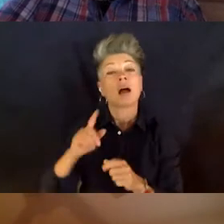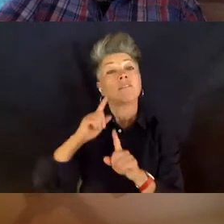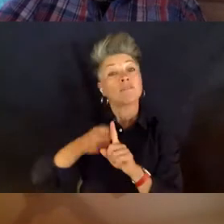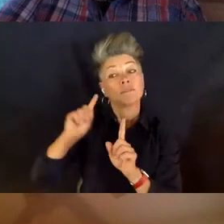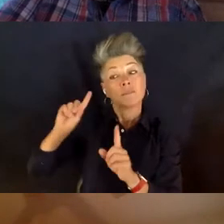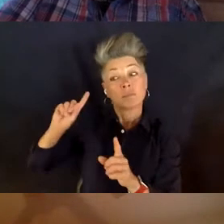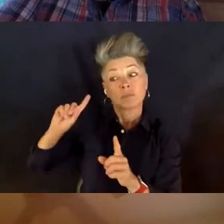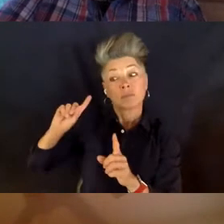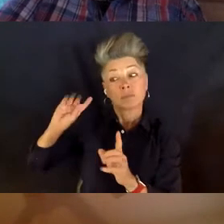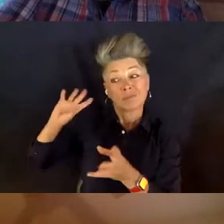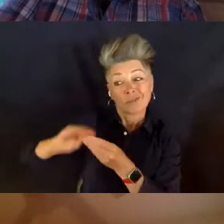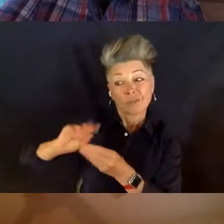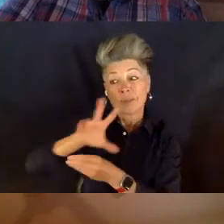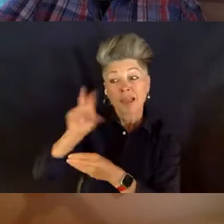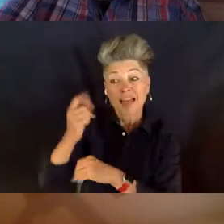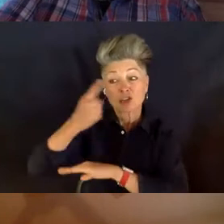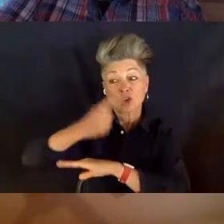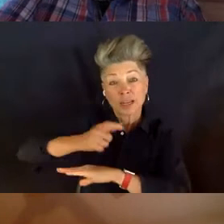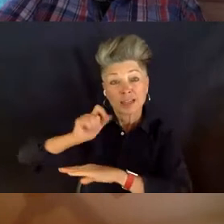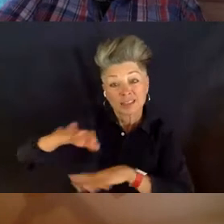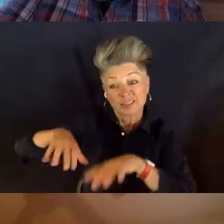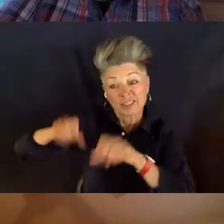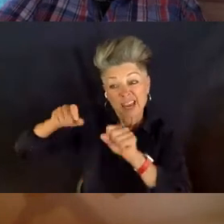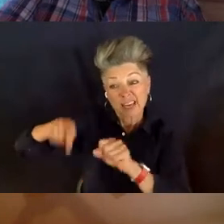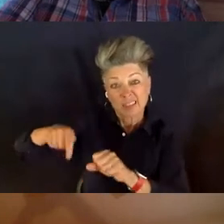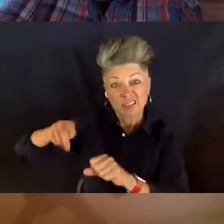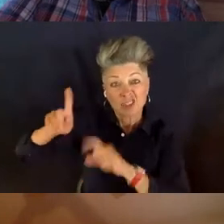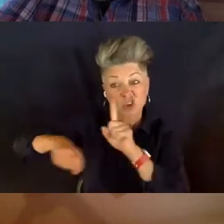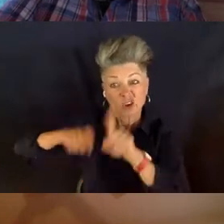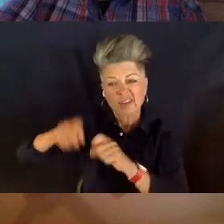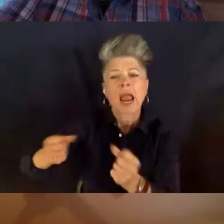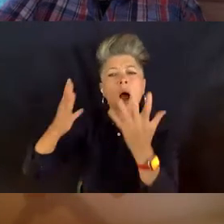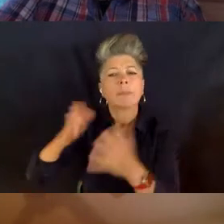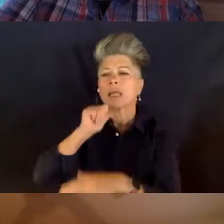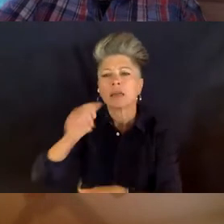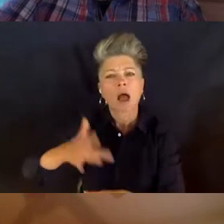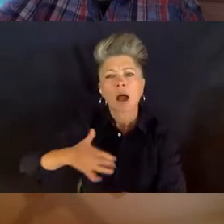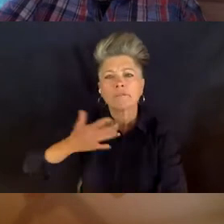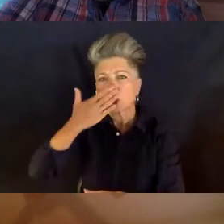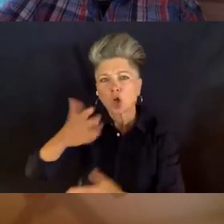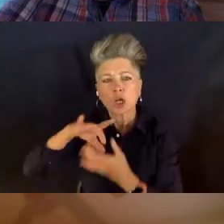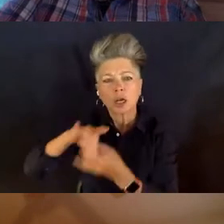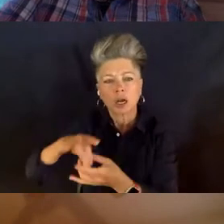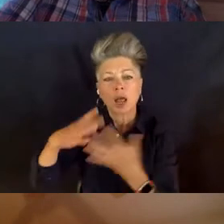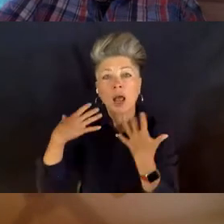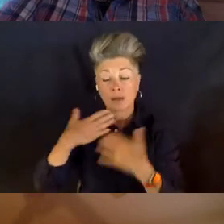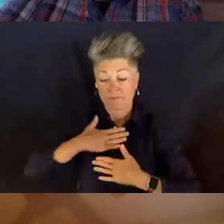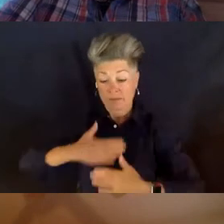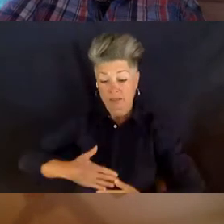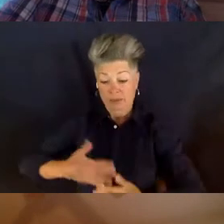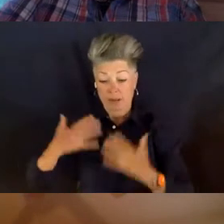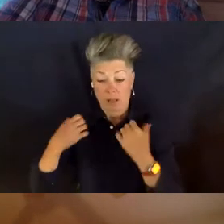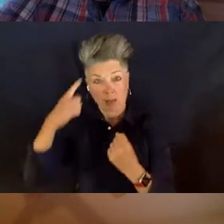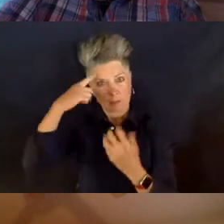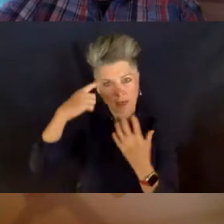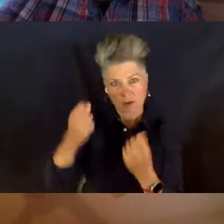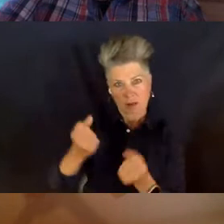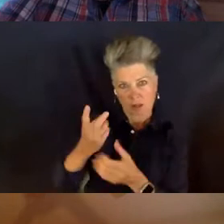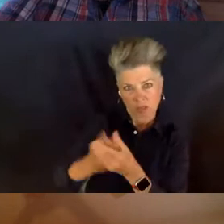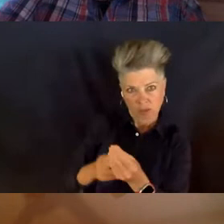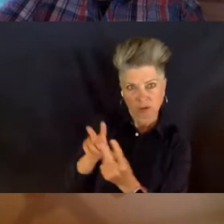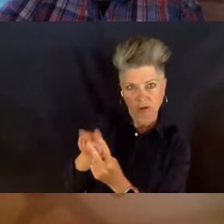days within taking the survey residents felt not good regarding physical health and mental health.